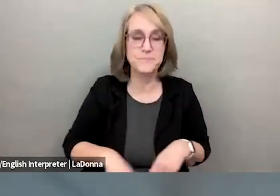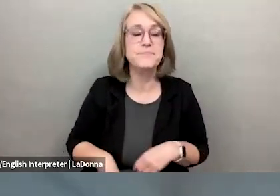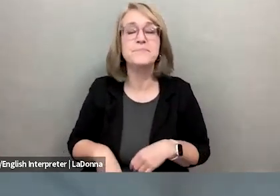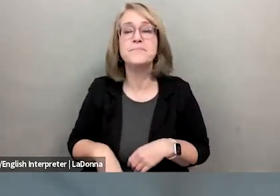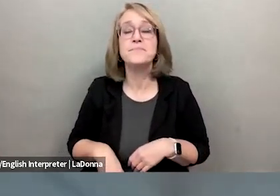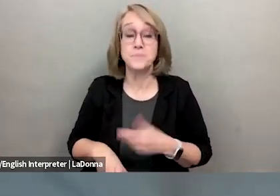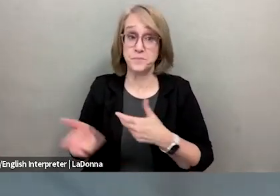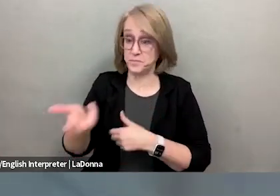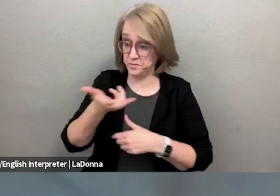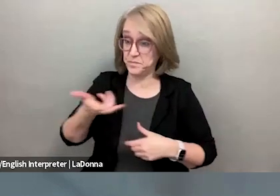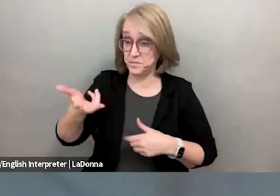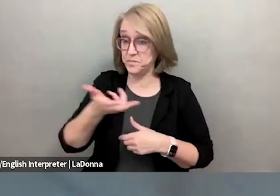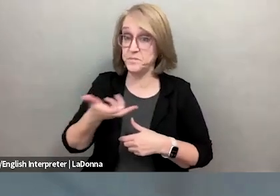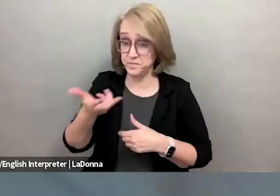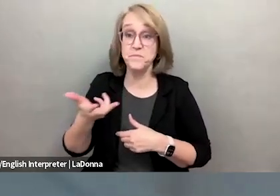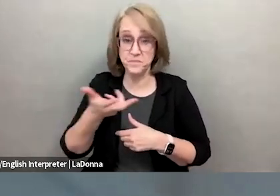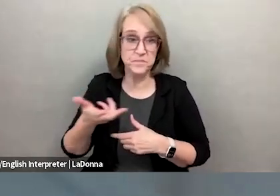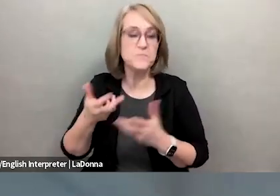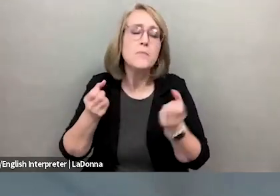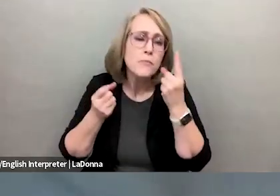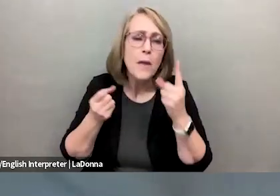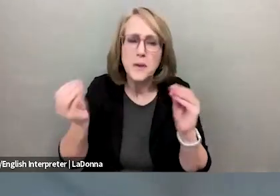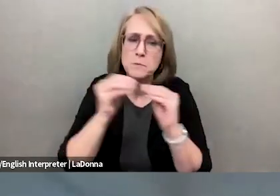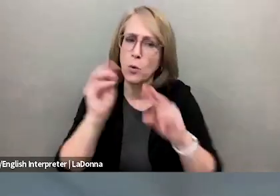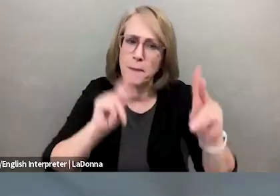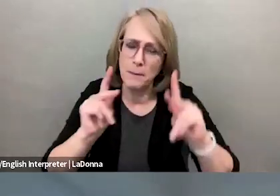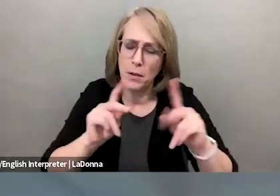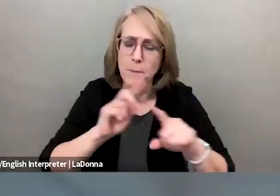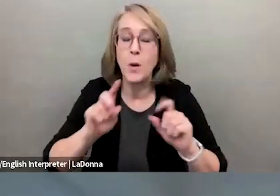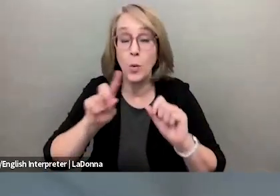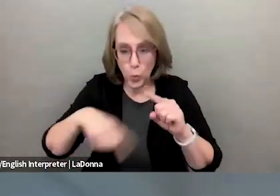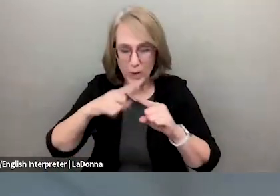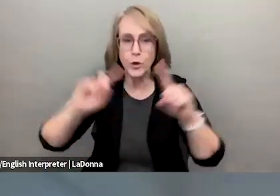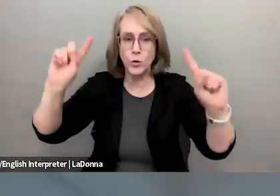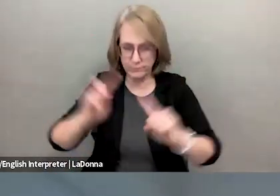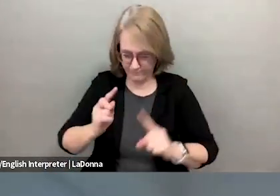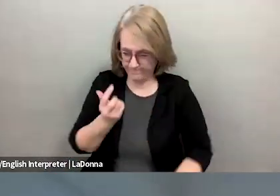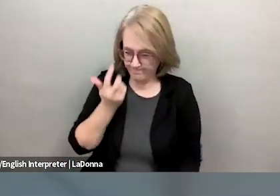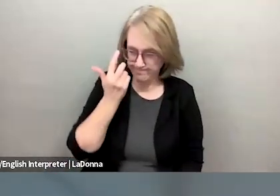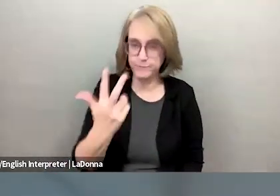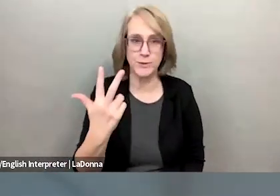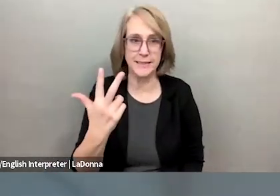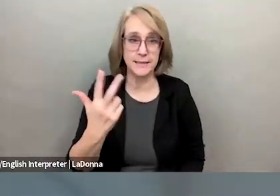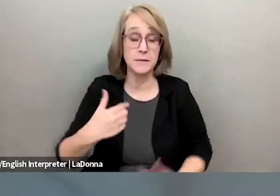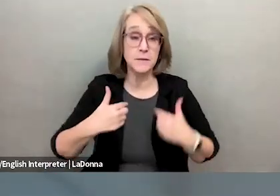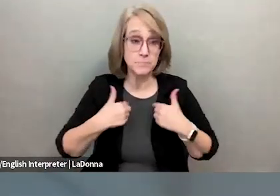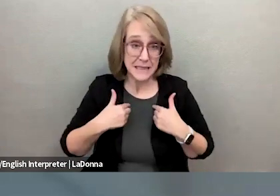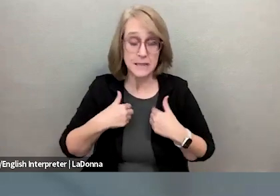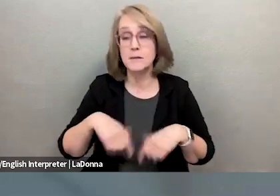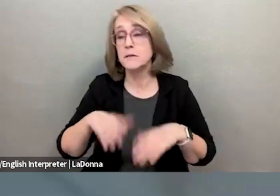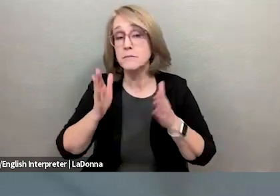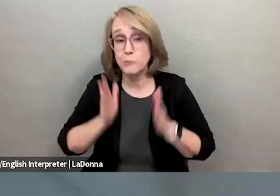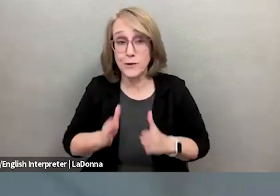mix as well. Of course, that oversimplifies. There are many other folks in the mix, but when you really distill it down, that